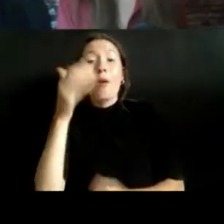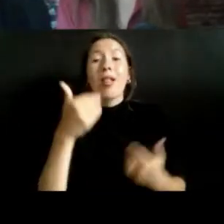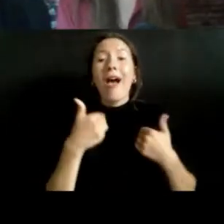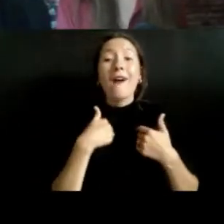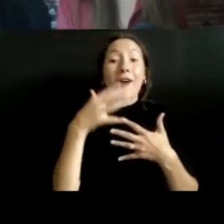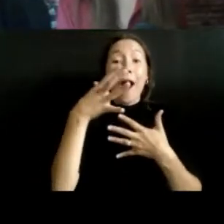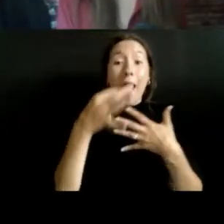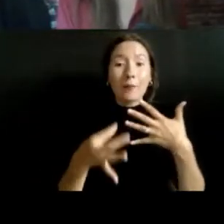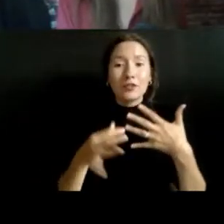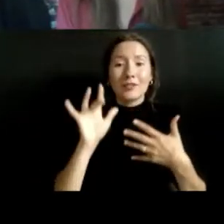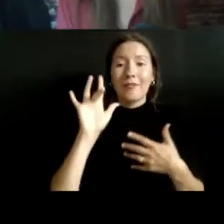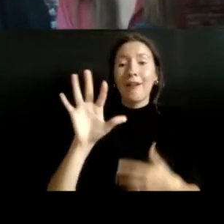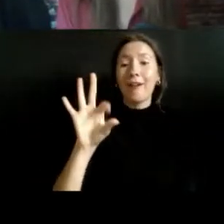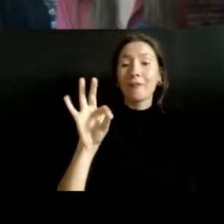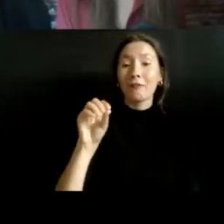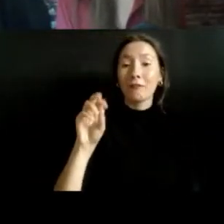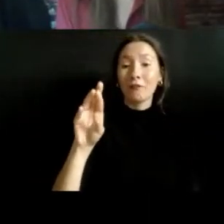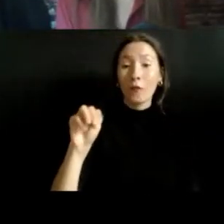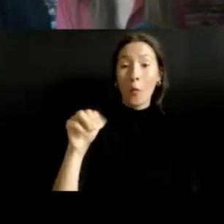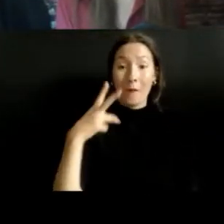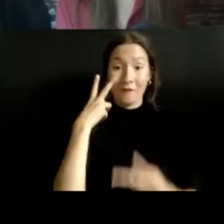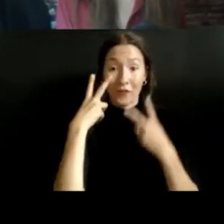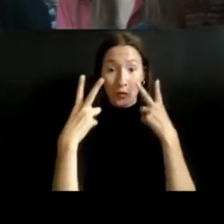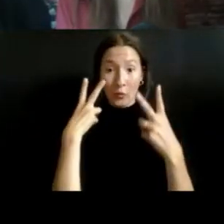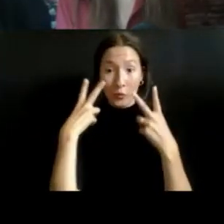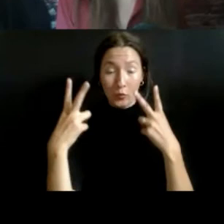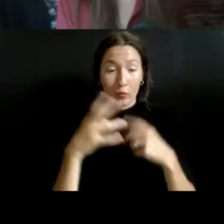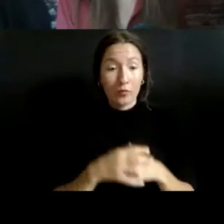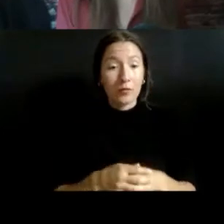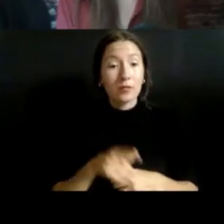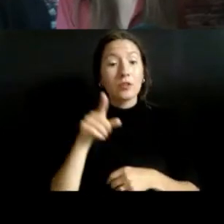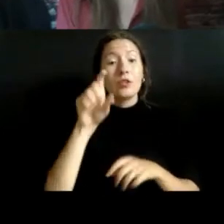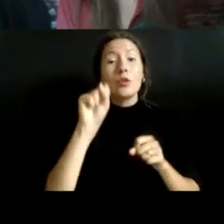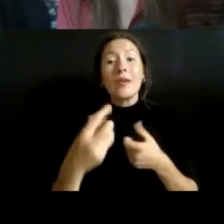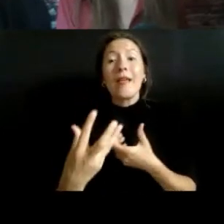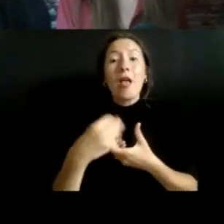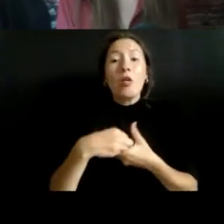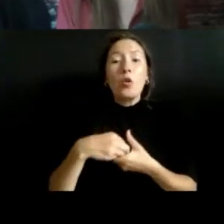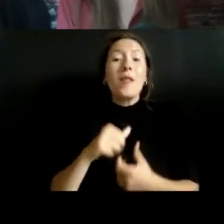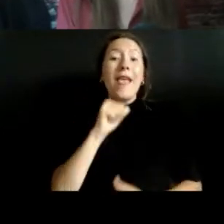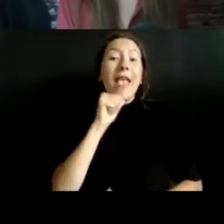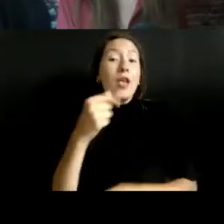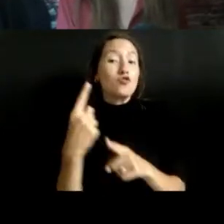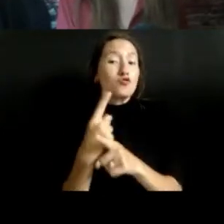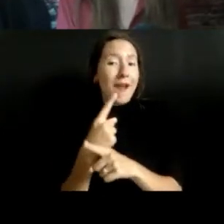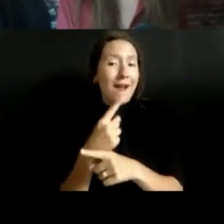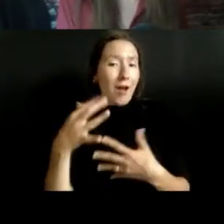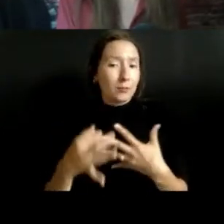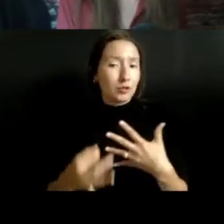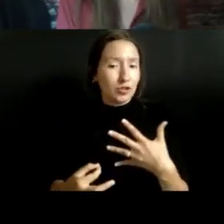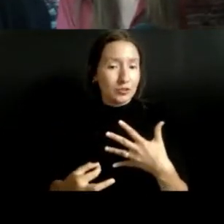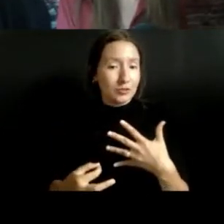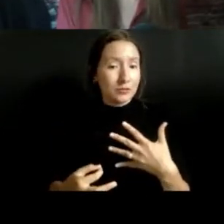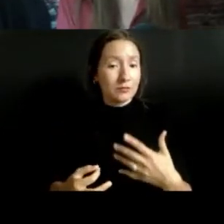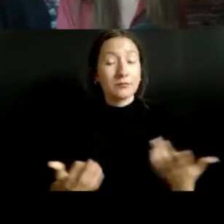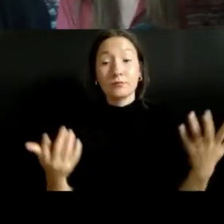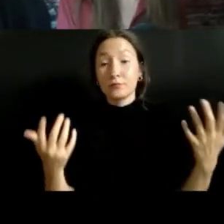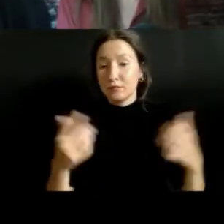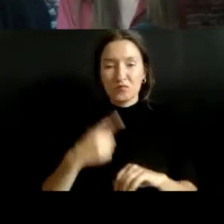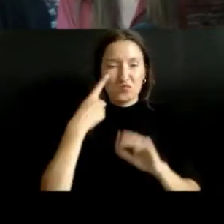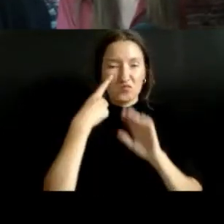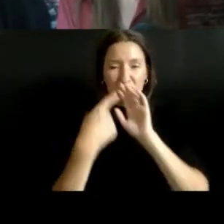some incorrect options. So I can say for the first click, I can put an incorrect option